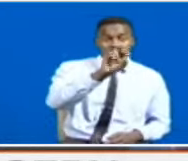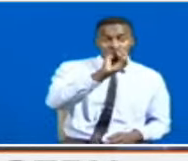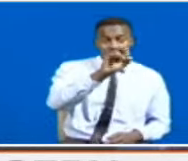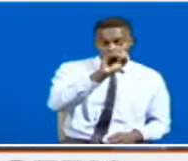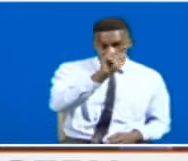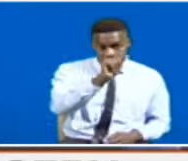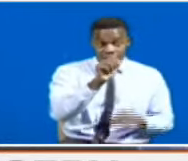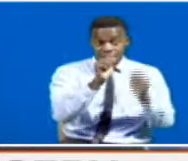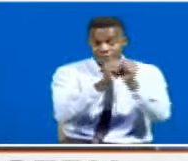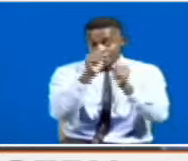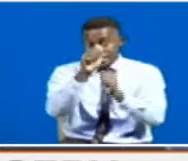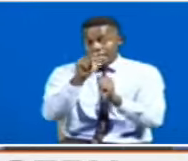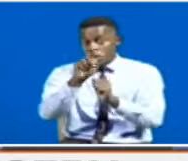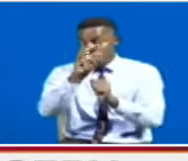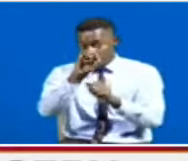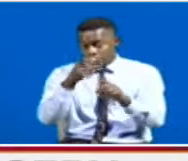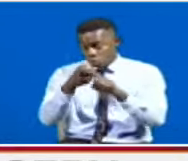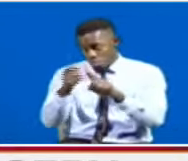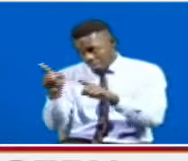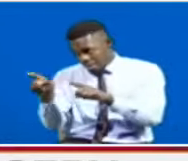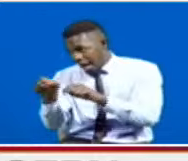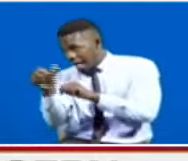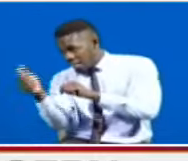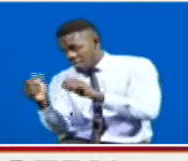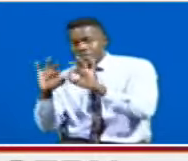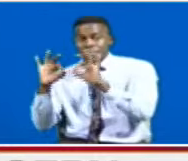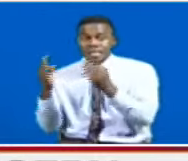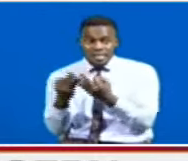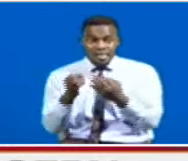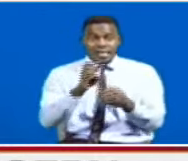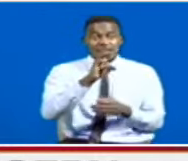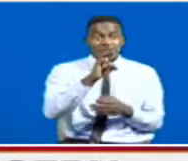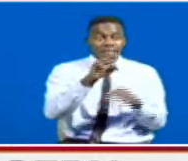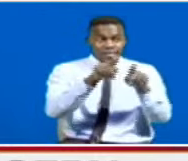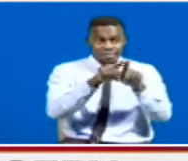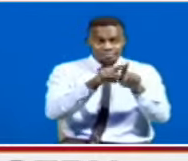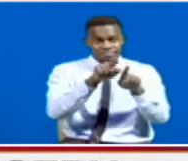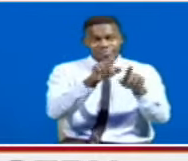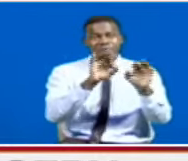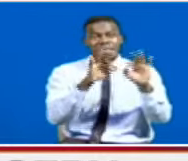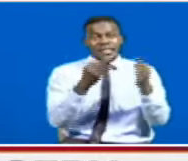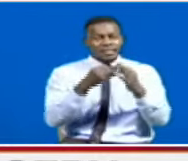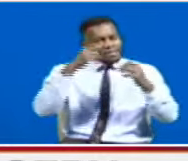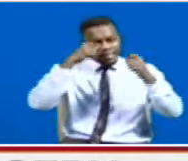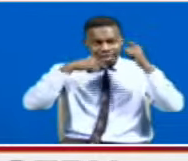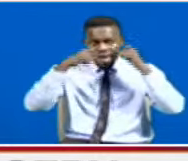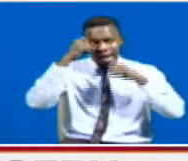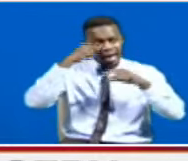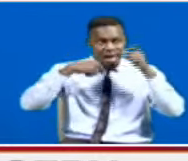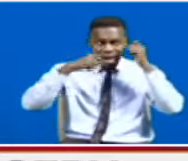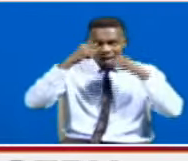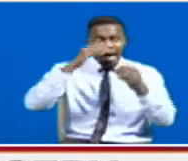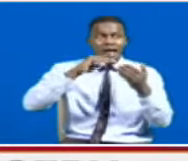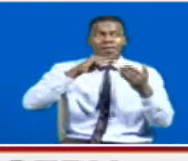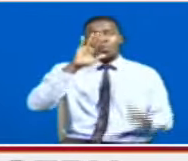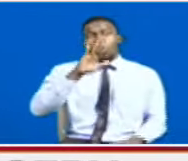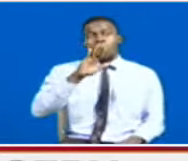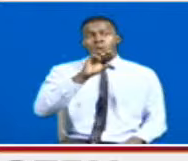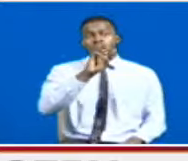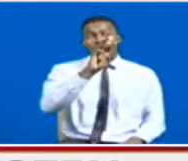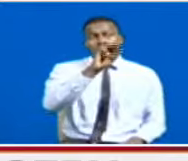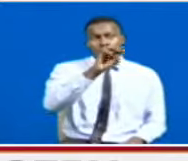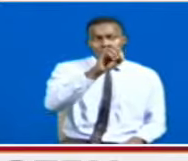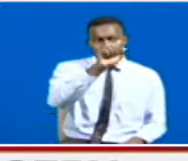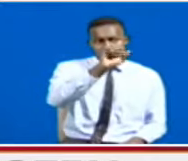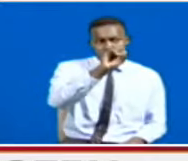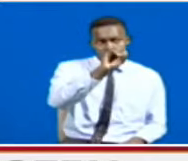from Saniak, the family of Penuel Kipchumba Melly was inconsolable as they mourned the tragic death of